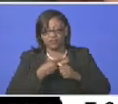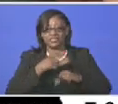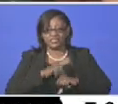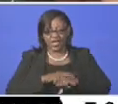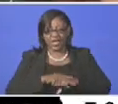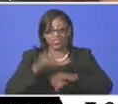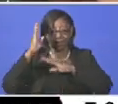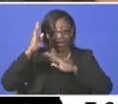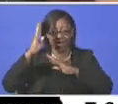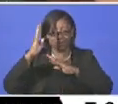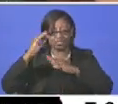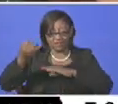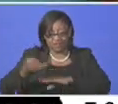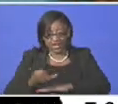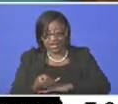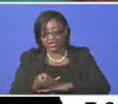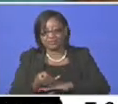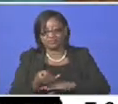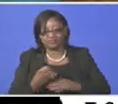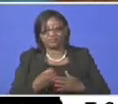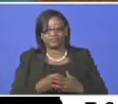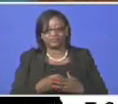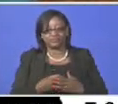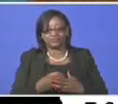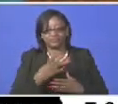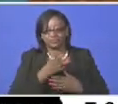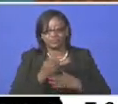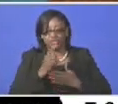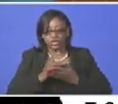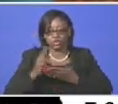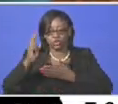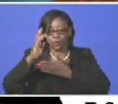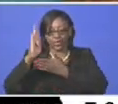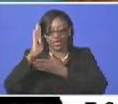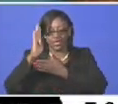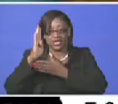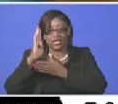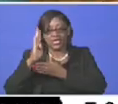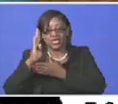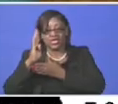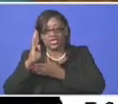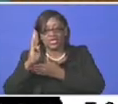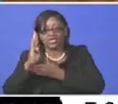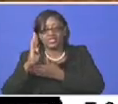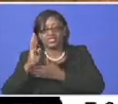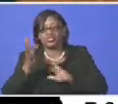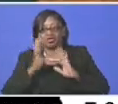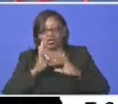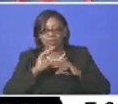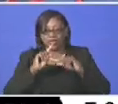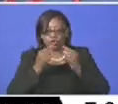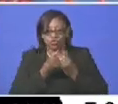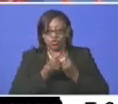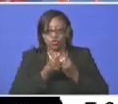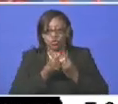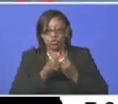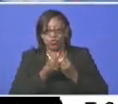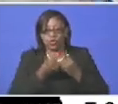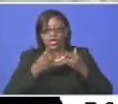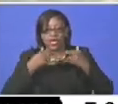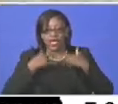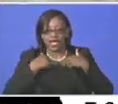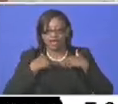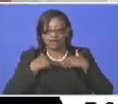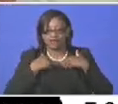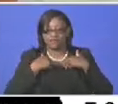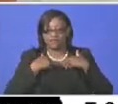invited to have its own pavilion. With the University of the Bahamas acting as team base, the group, consisting of current and former